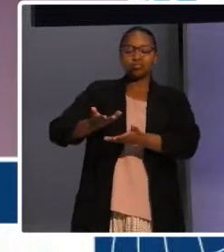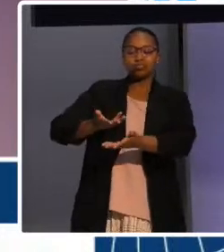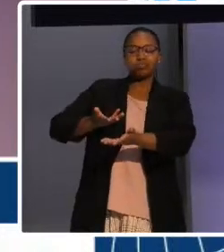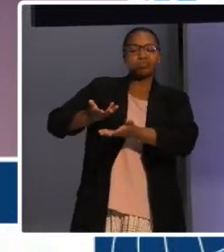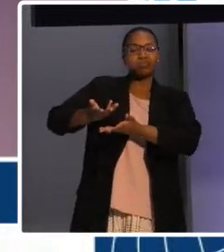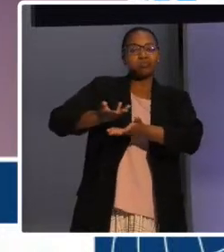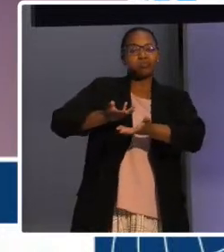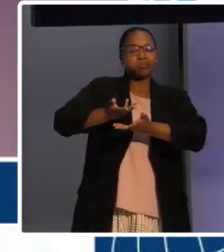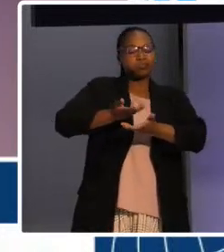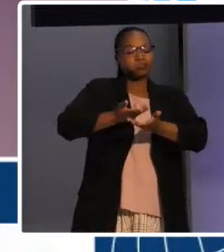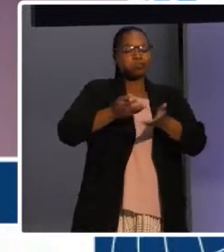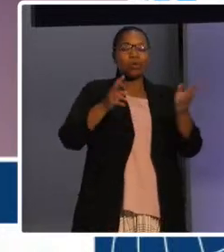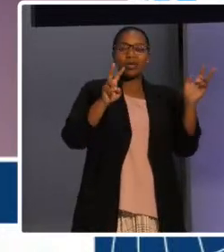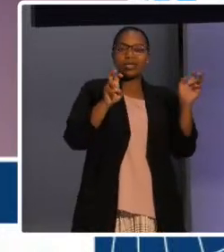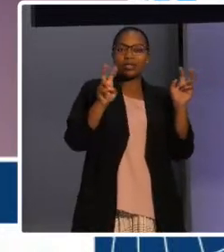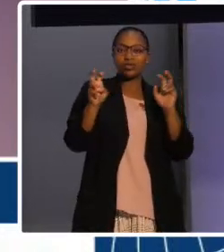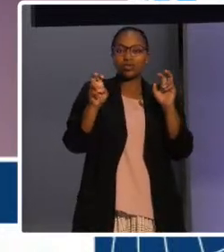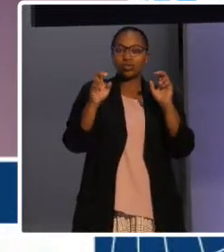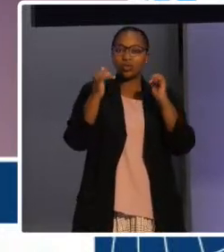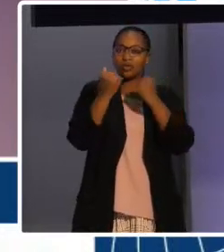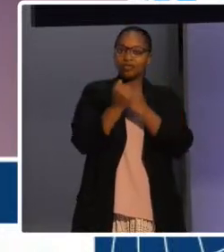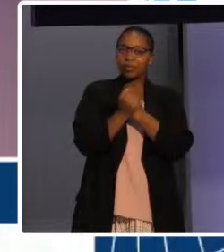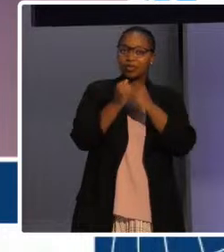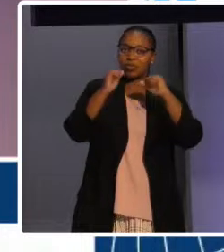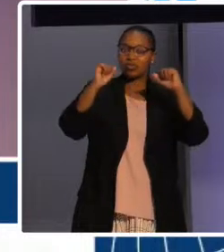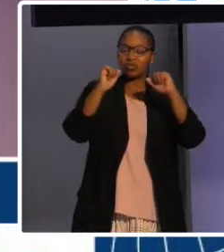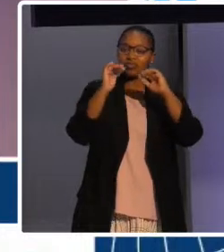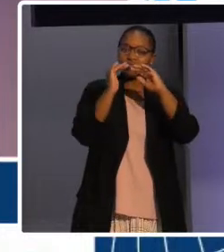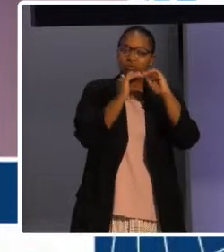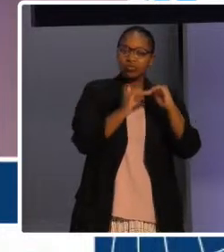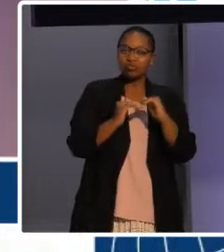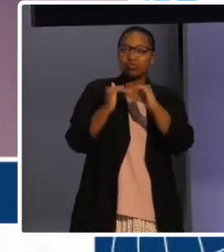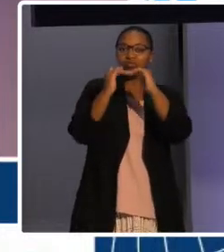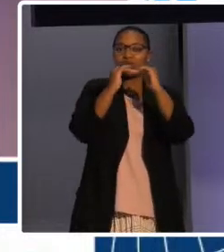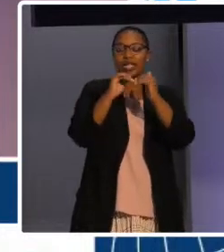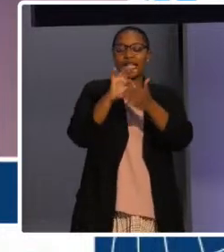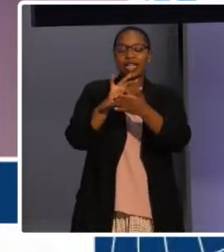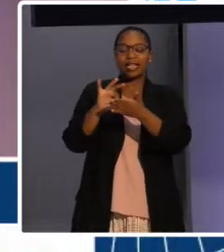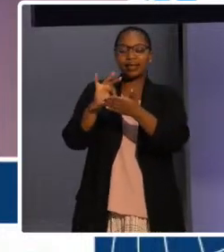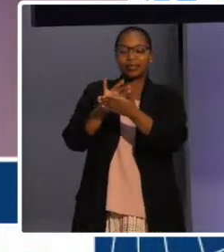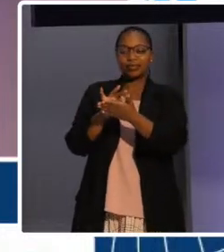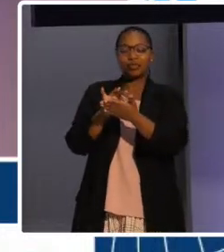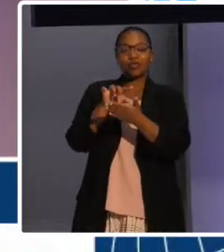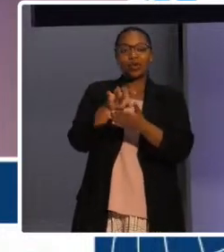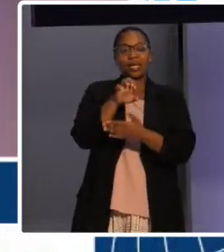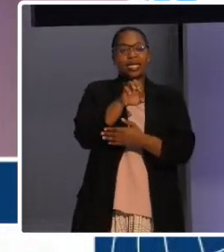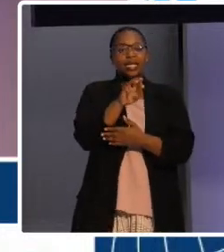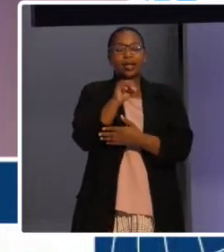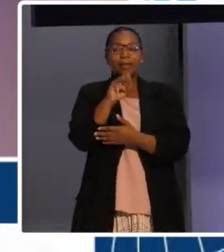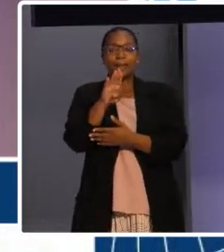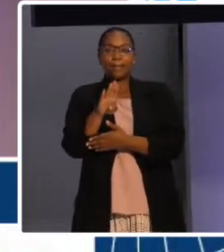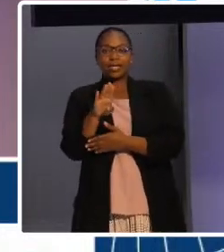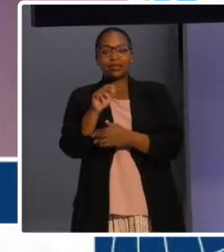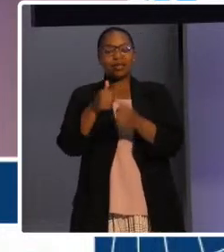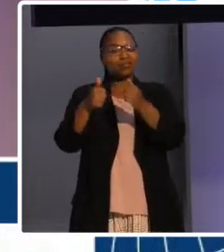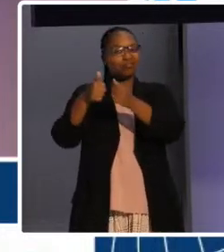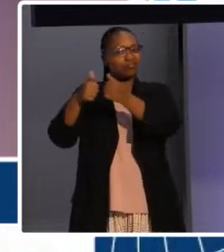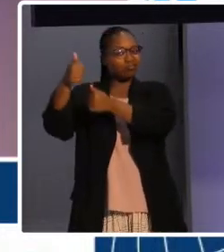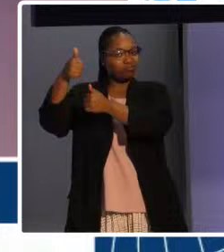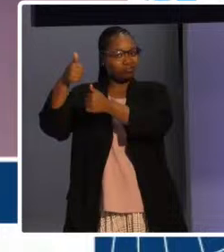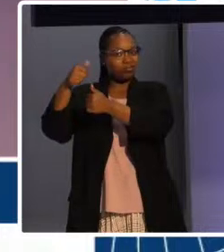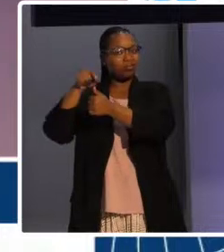democracy and elections among EMBs and key stakeholders,